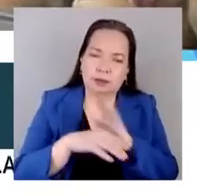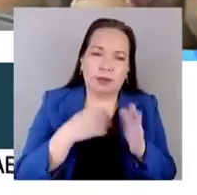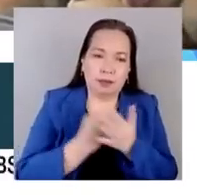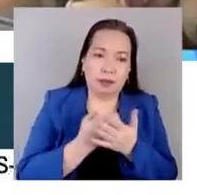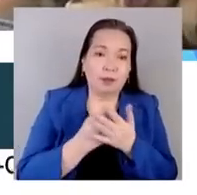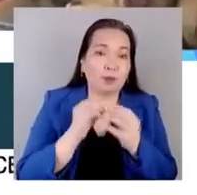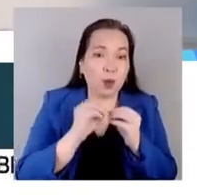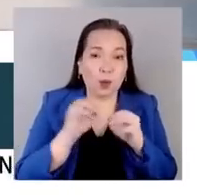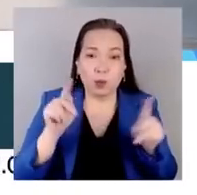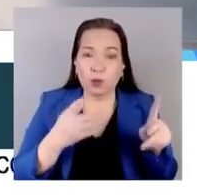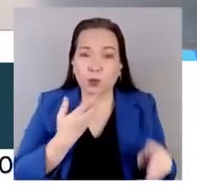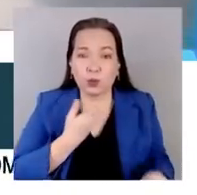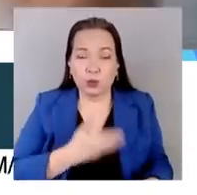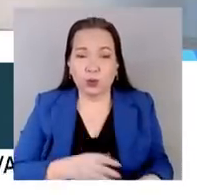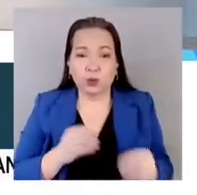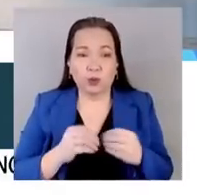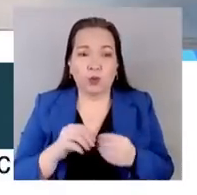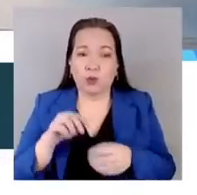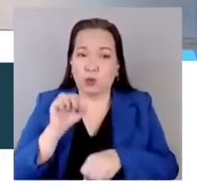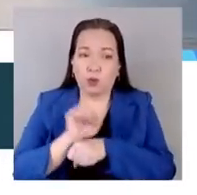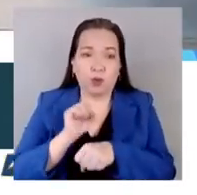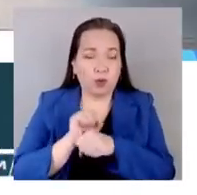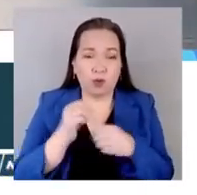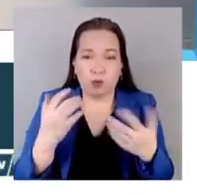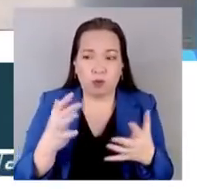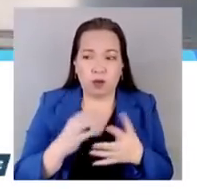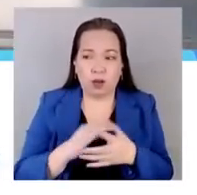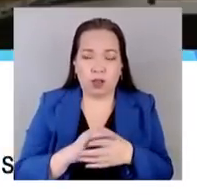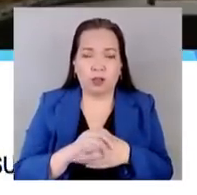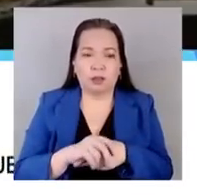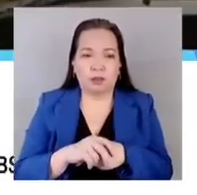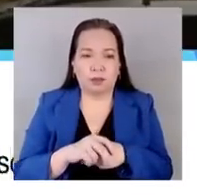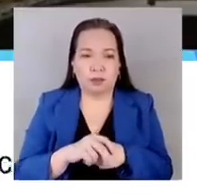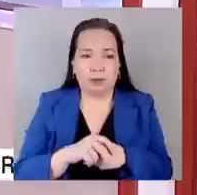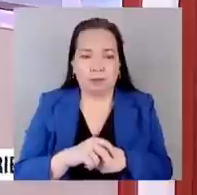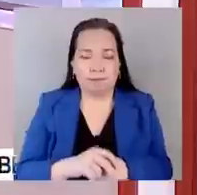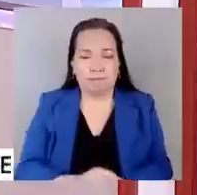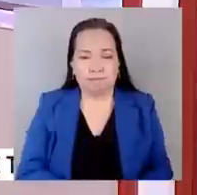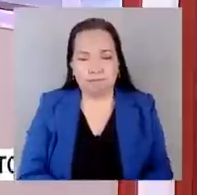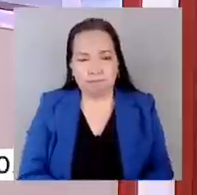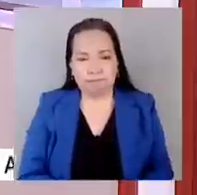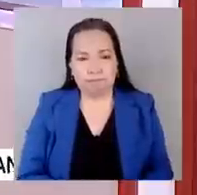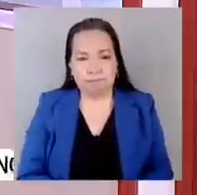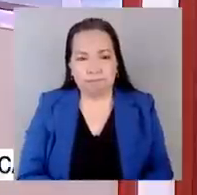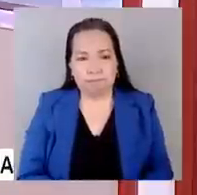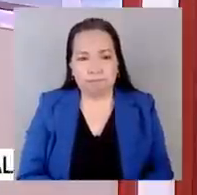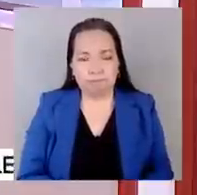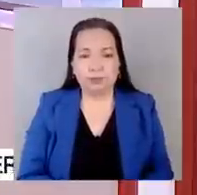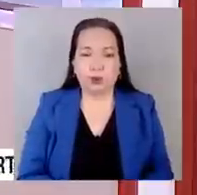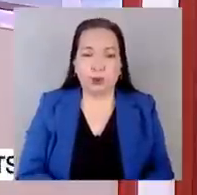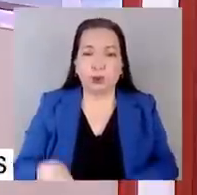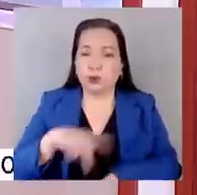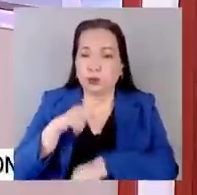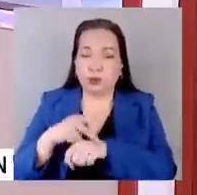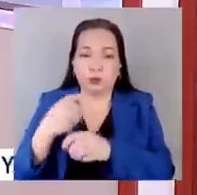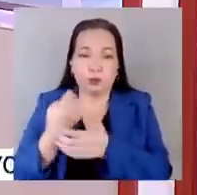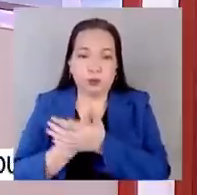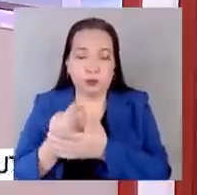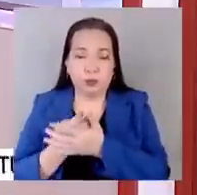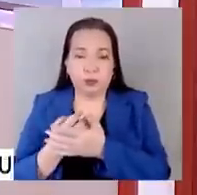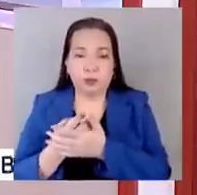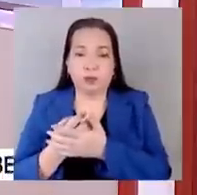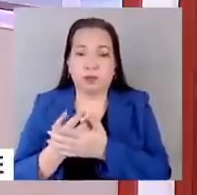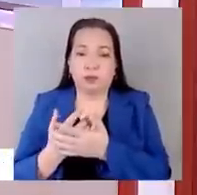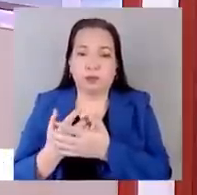lalong walang trabaho. The Philippine Economic Zone Authority confident of